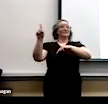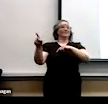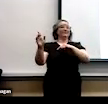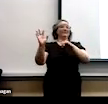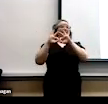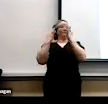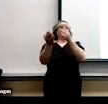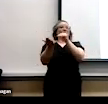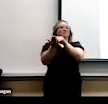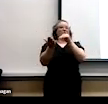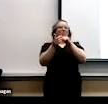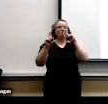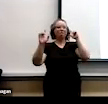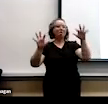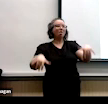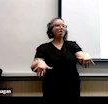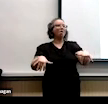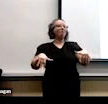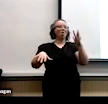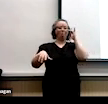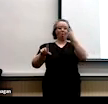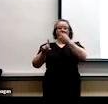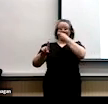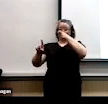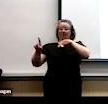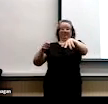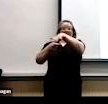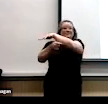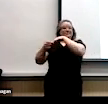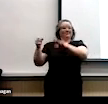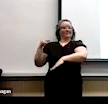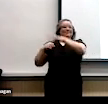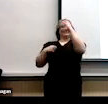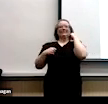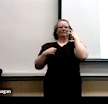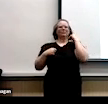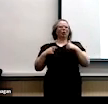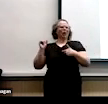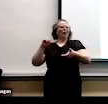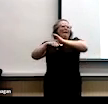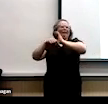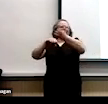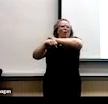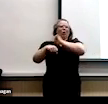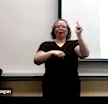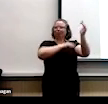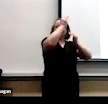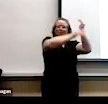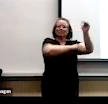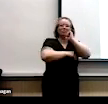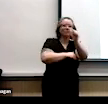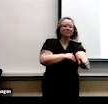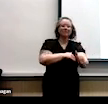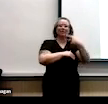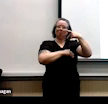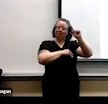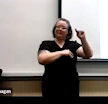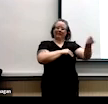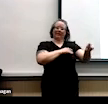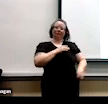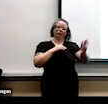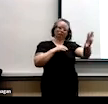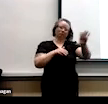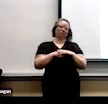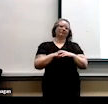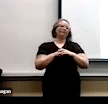you get paid the same fee to see someone who's going to take you 10 minutes and someone who's going to take you 105 minutes, there's not a lot